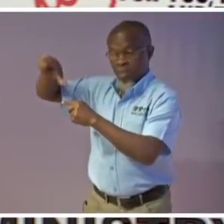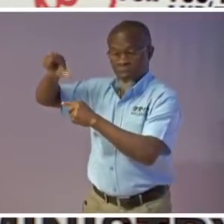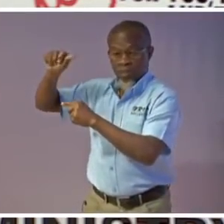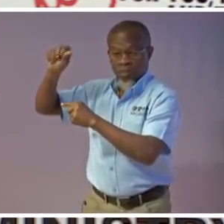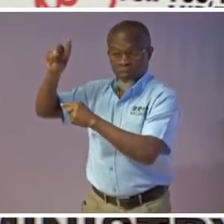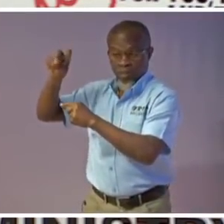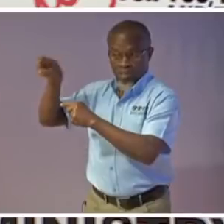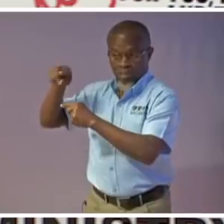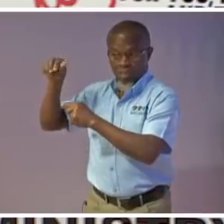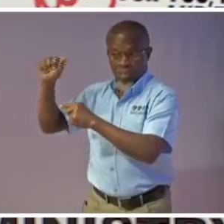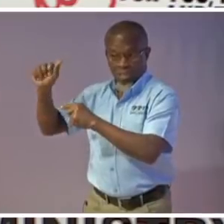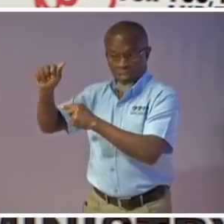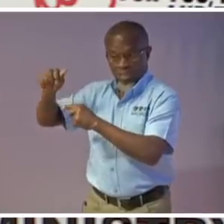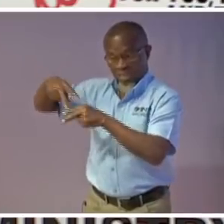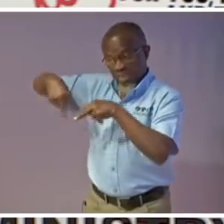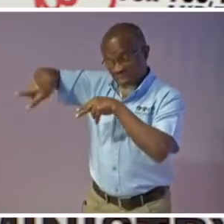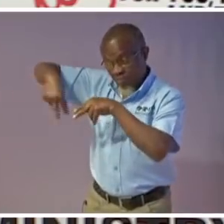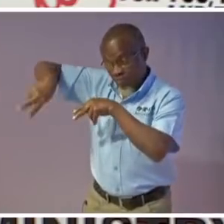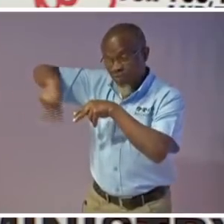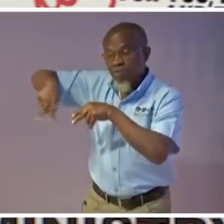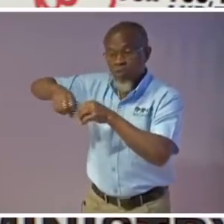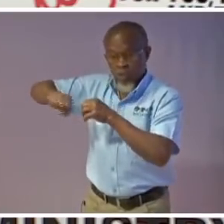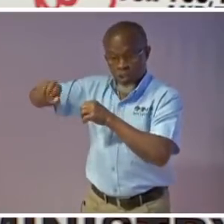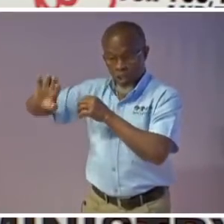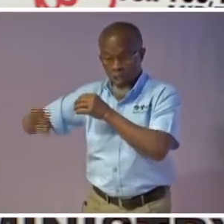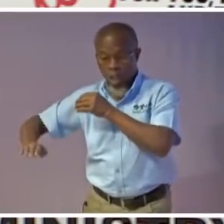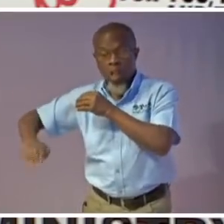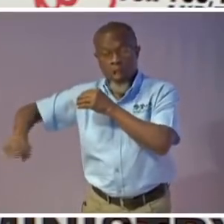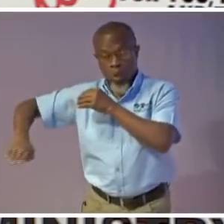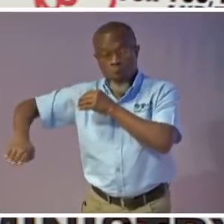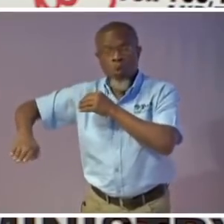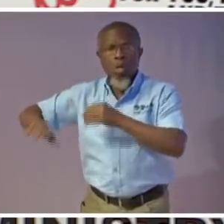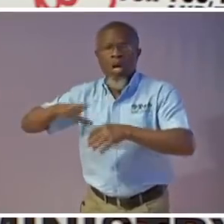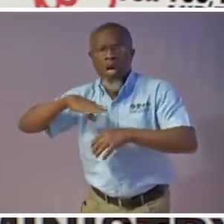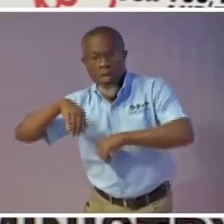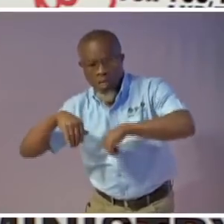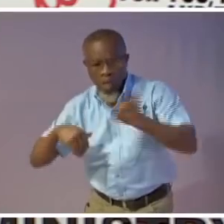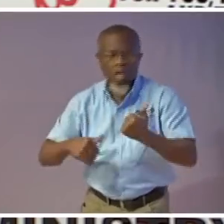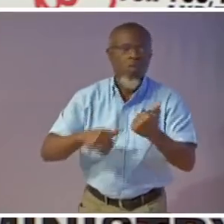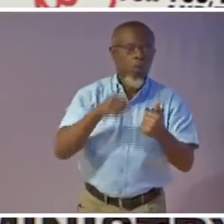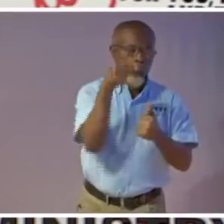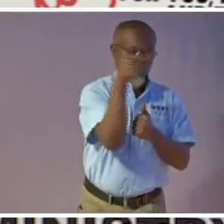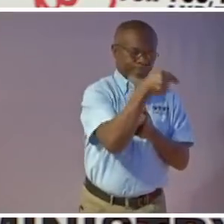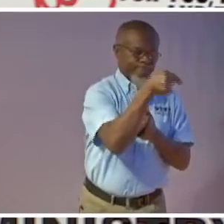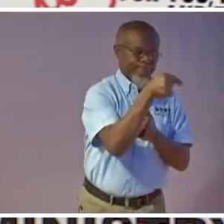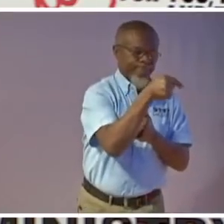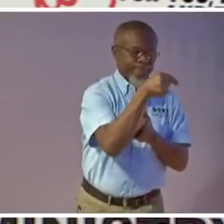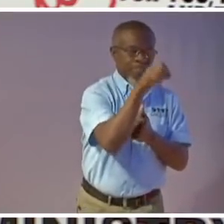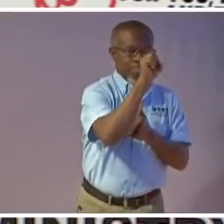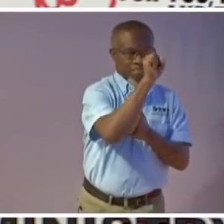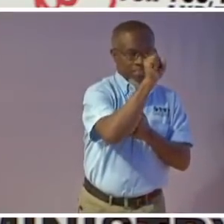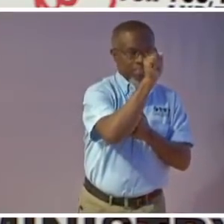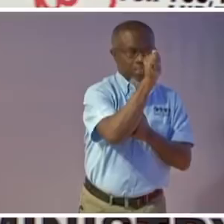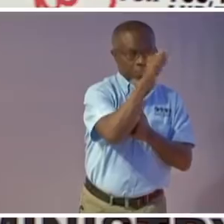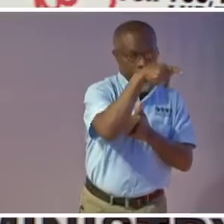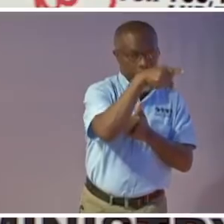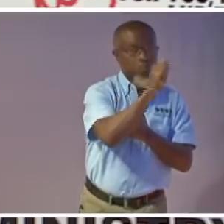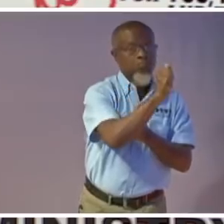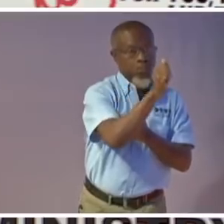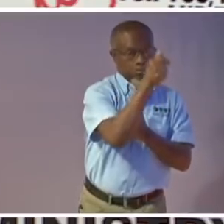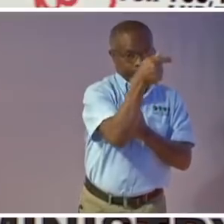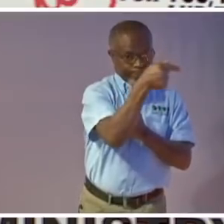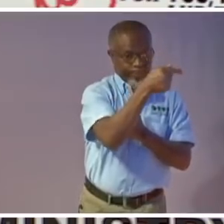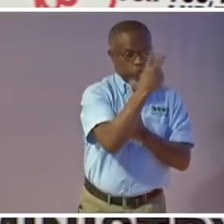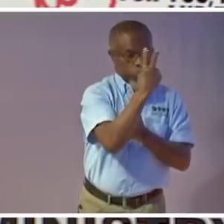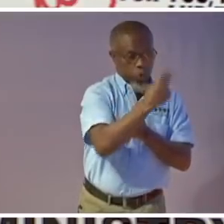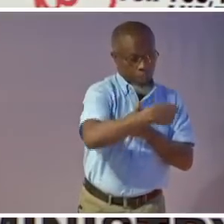on Lower St. Vincent Street, I believe, and 2 separate dedicated lines at Sapa. So we ask